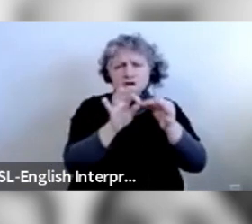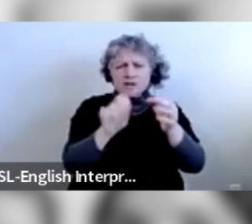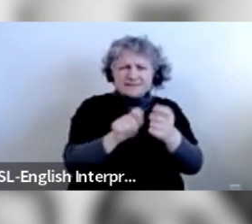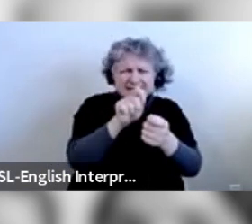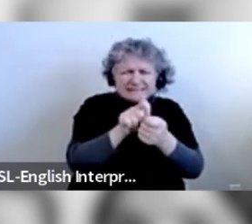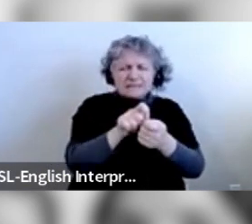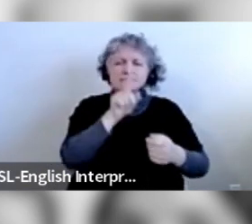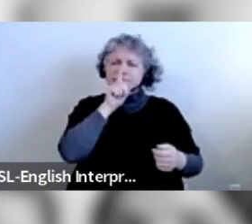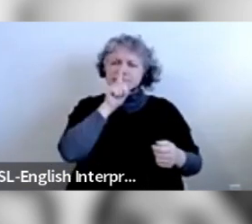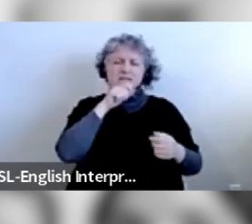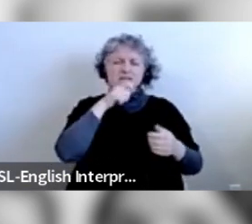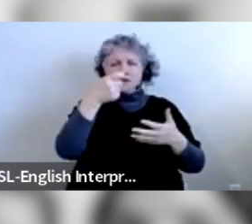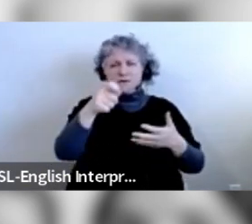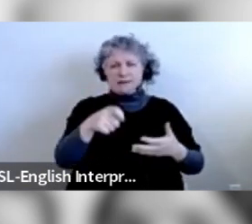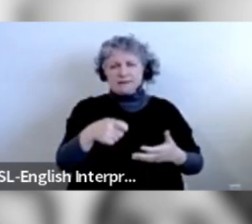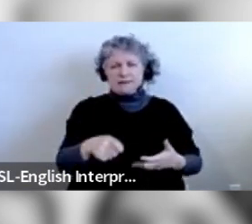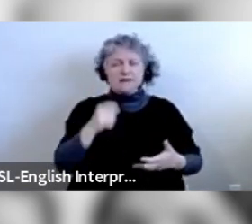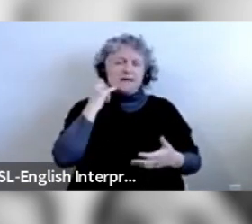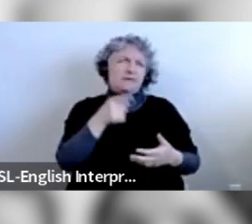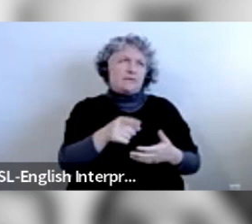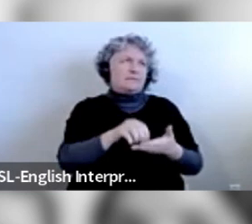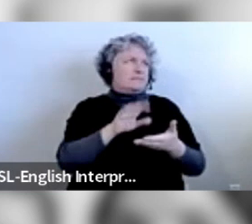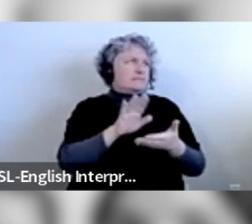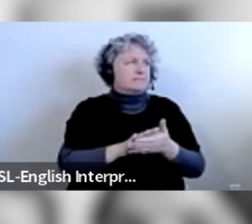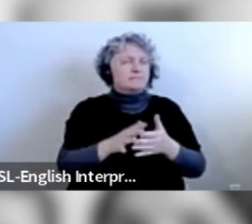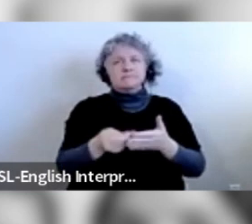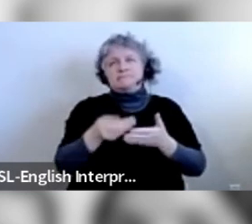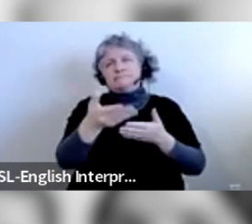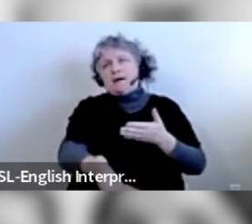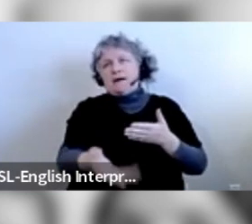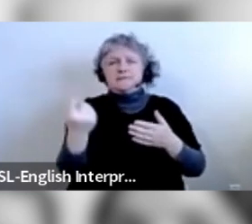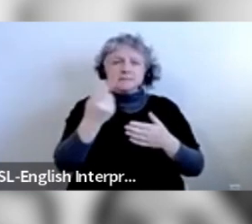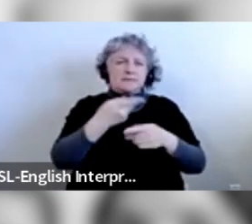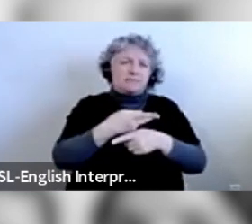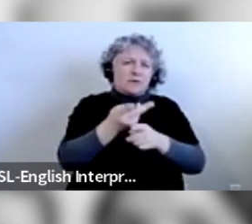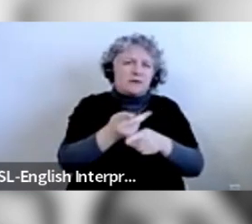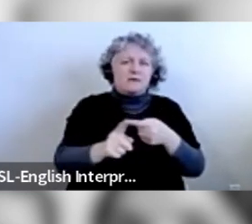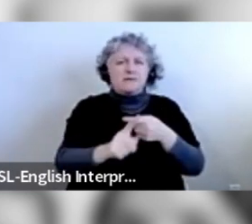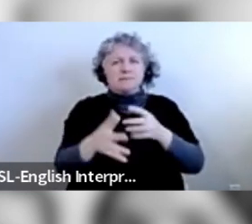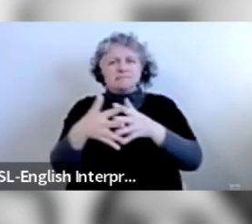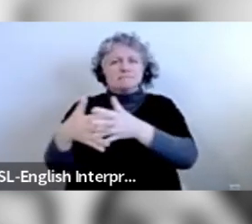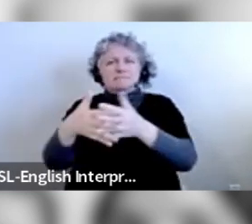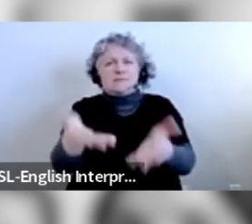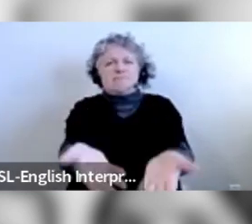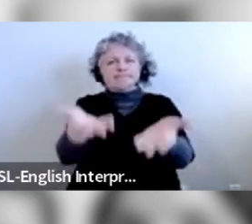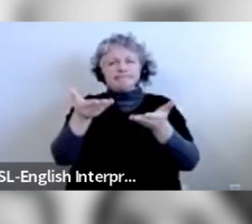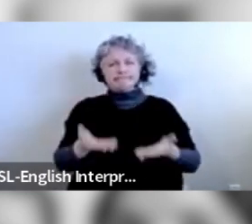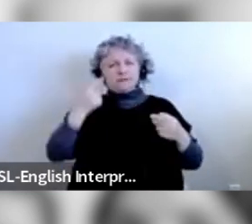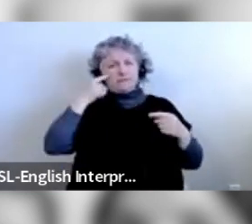if you put on your budget, we are going to buy product from the United States and import it for this program, we wouldn't be at